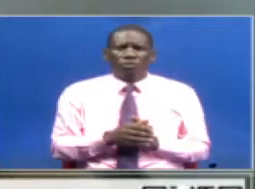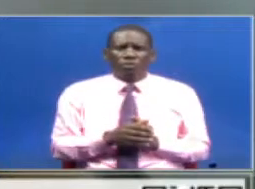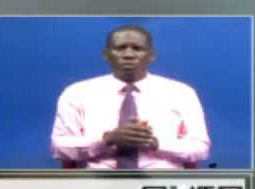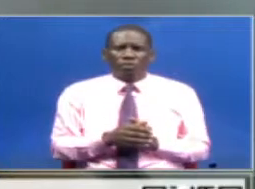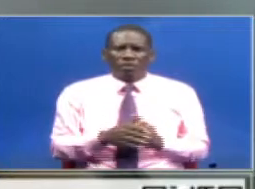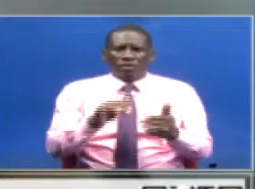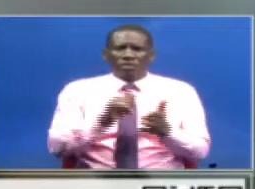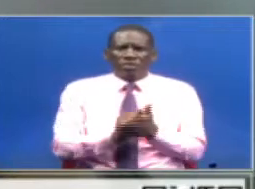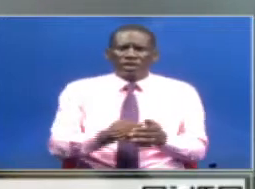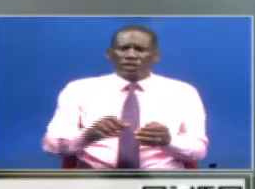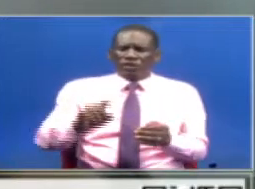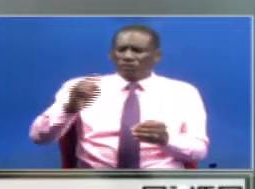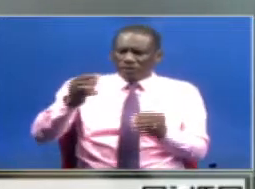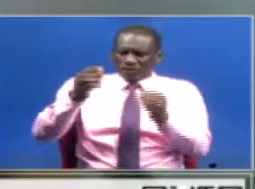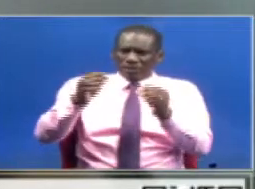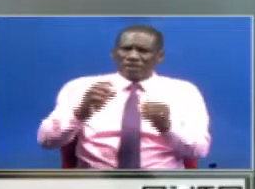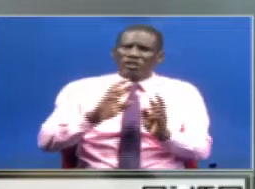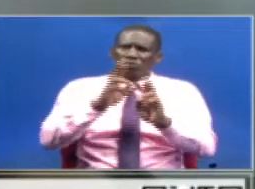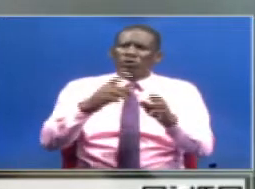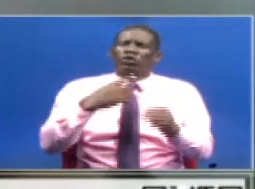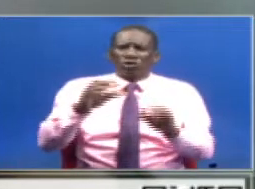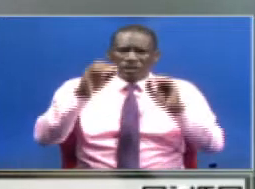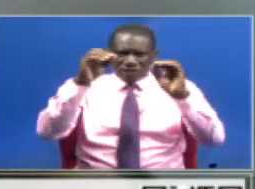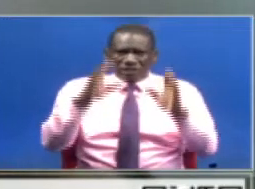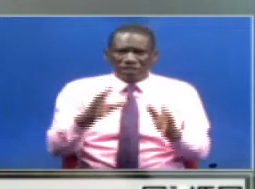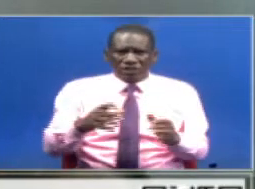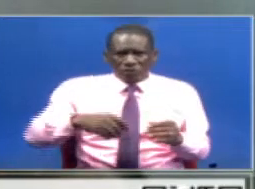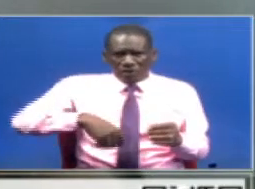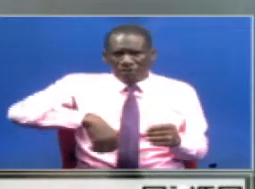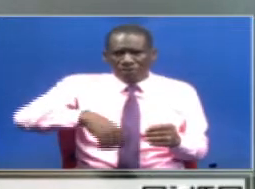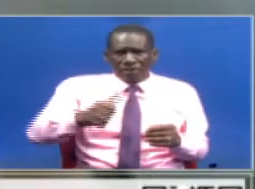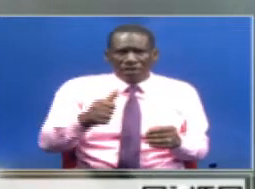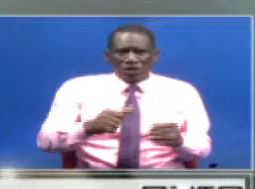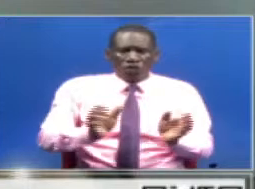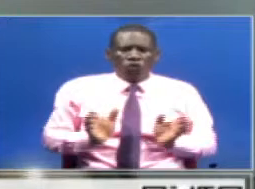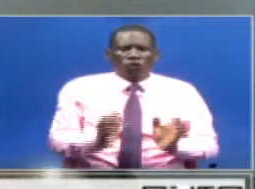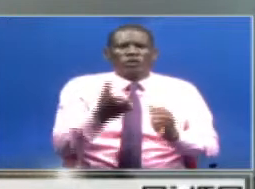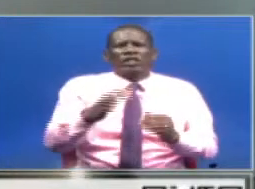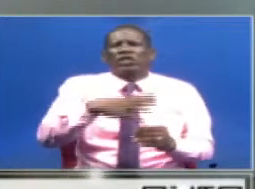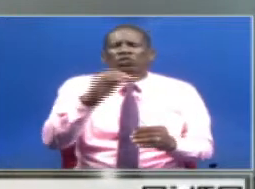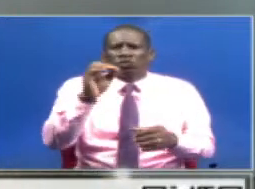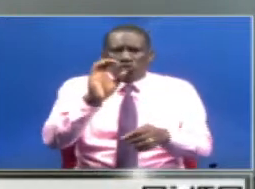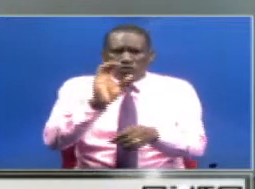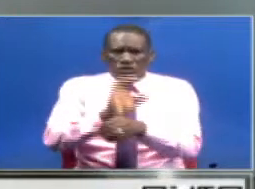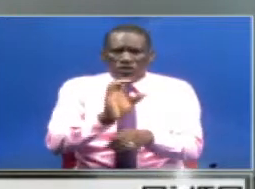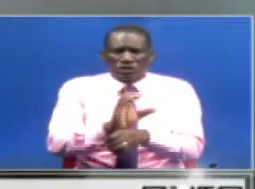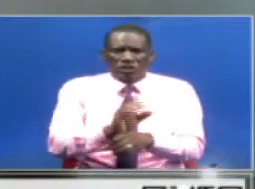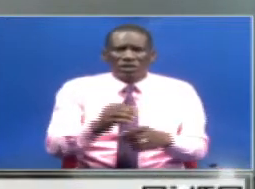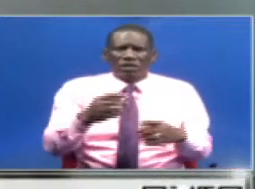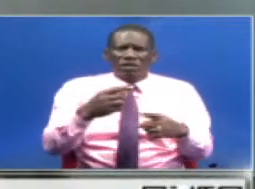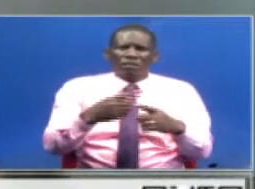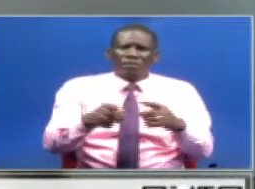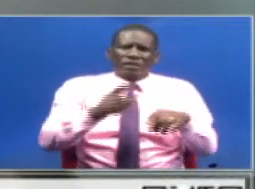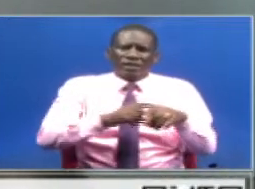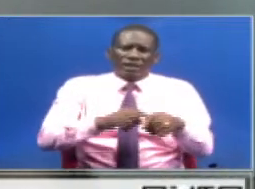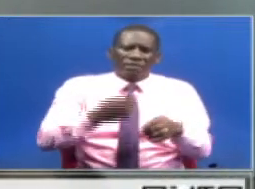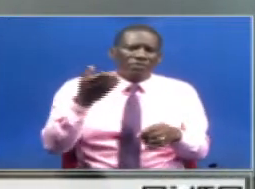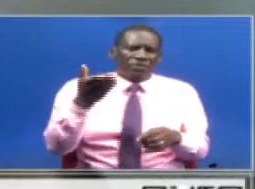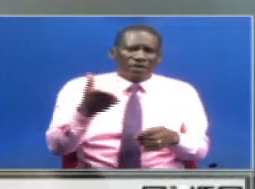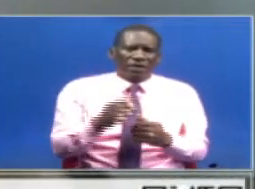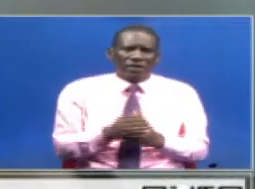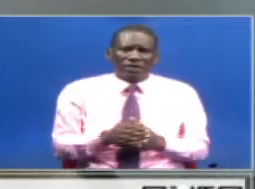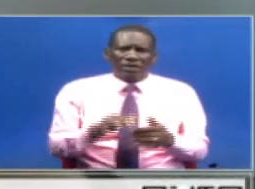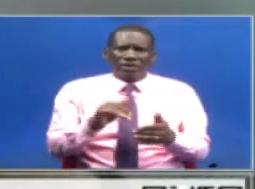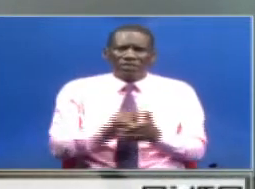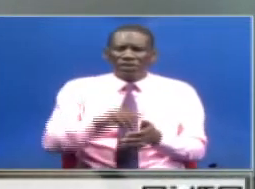That PW1 told her the teacher would pay for forcing her to go to church. That while they were there,